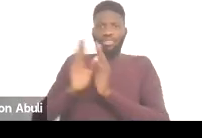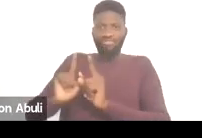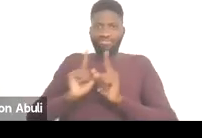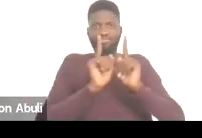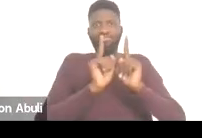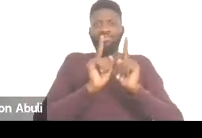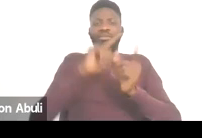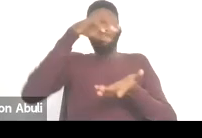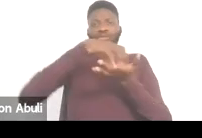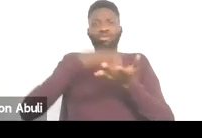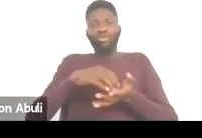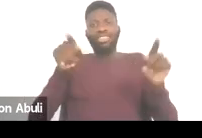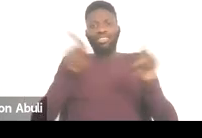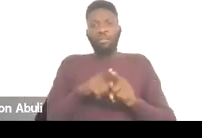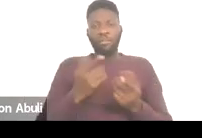position in?